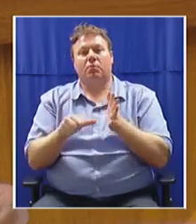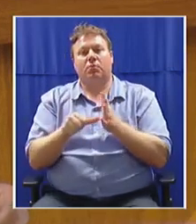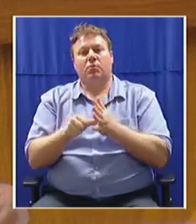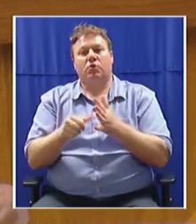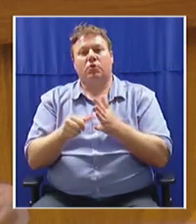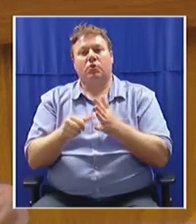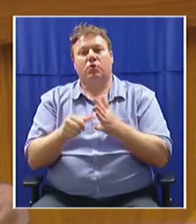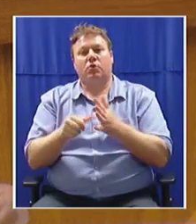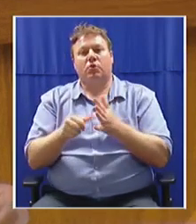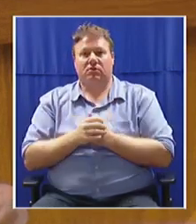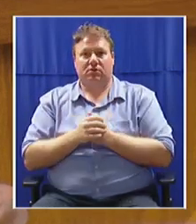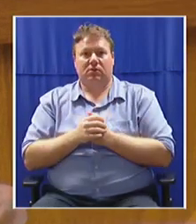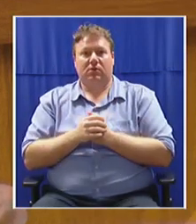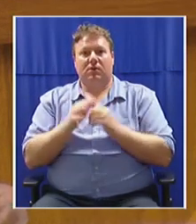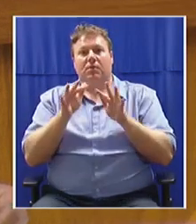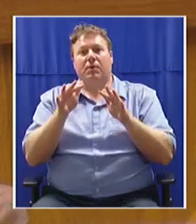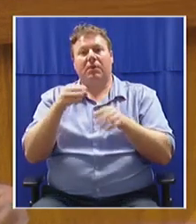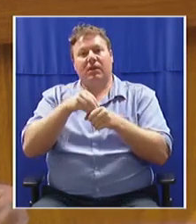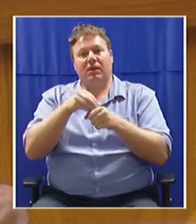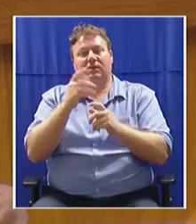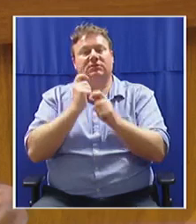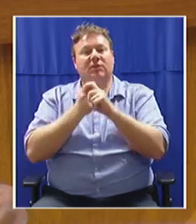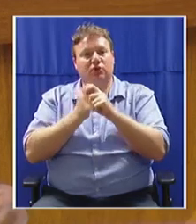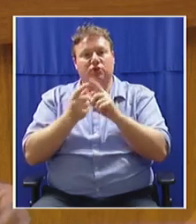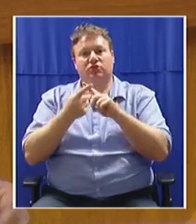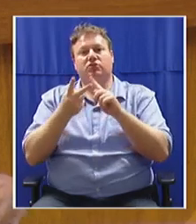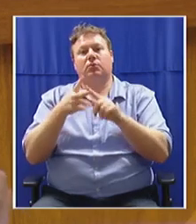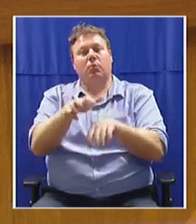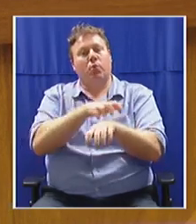faced by our people in the township and rural economies